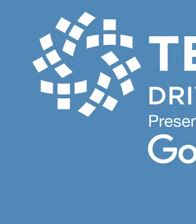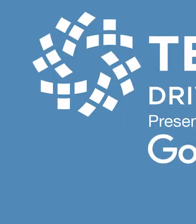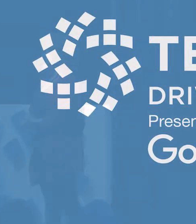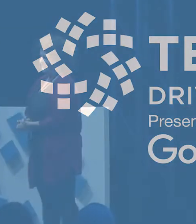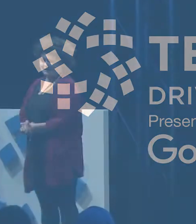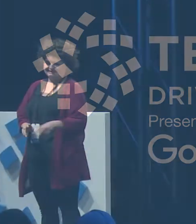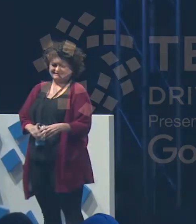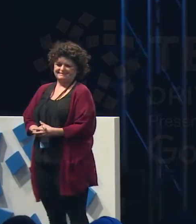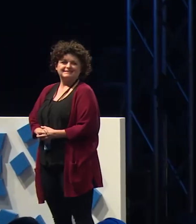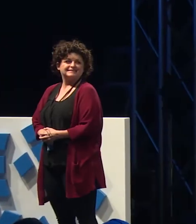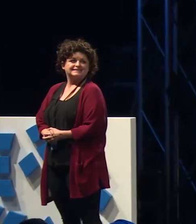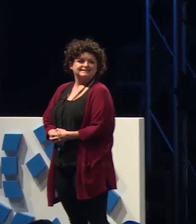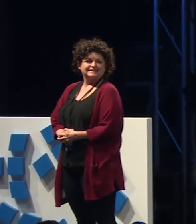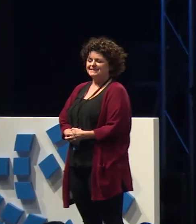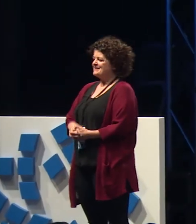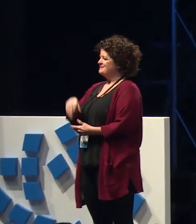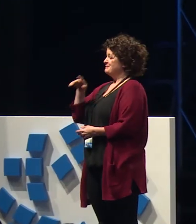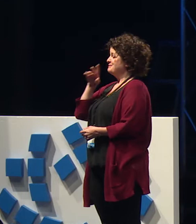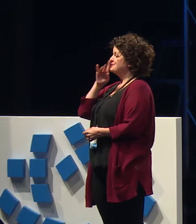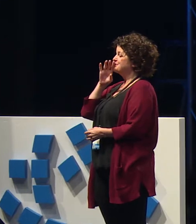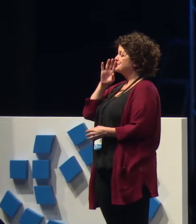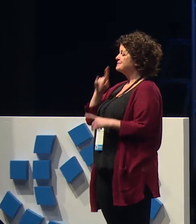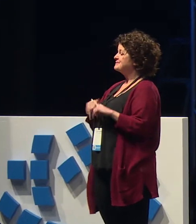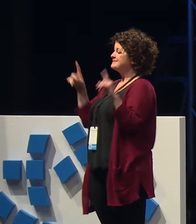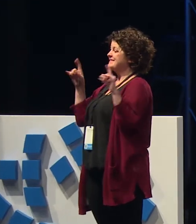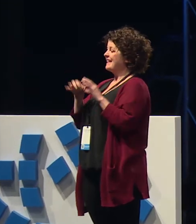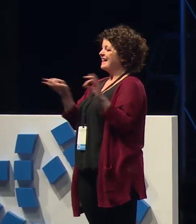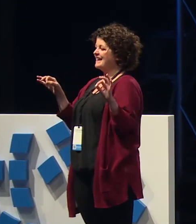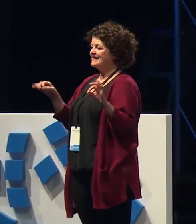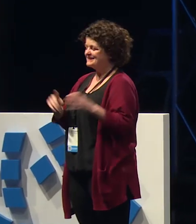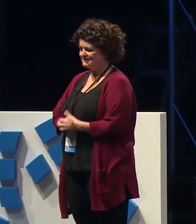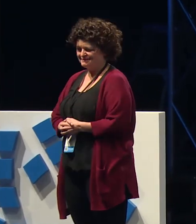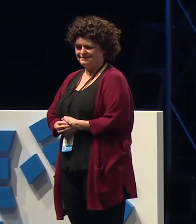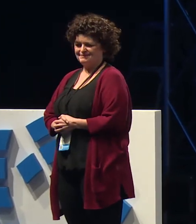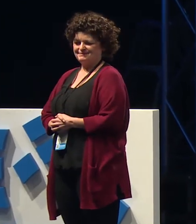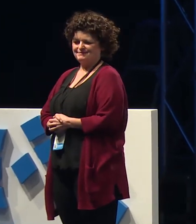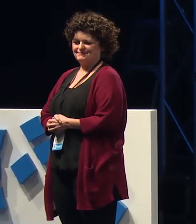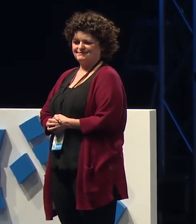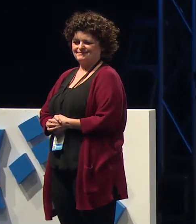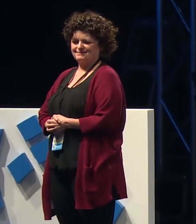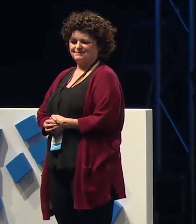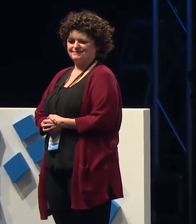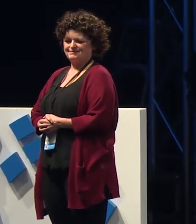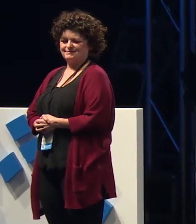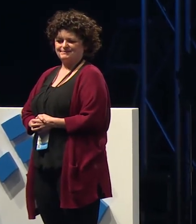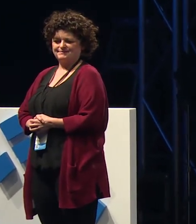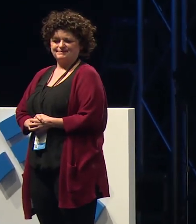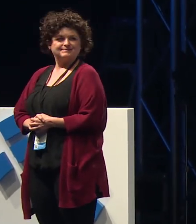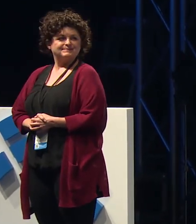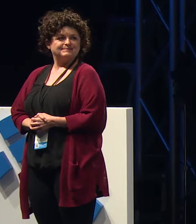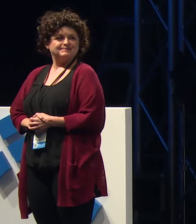Ho mitaku yapi, chante washte anape chiusa below. Blaze Starkey amachi yapi, wakpa washte hemata han